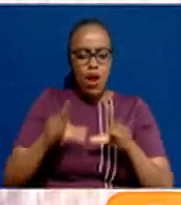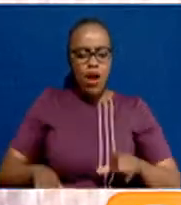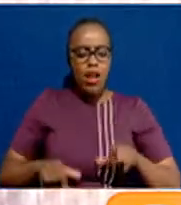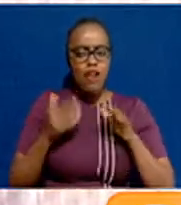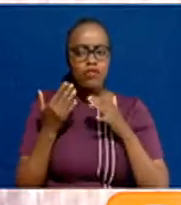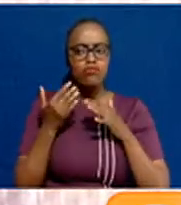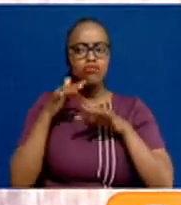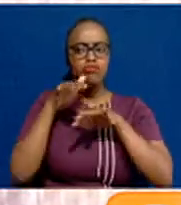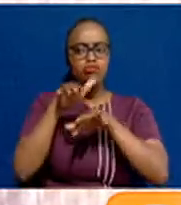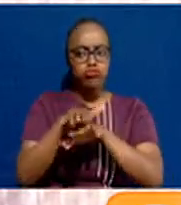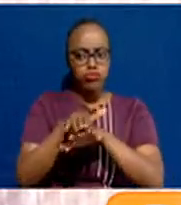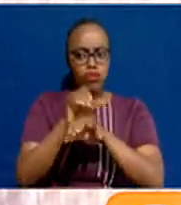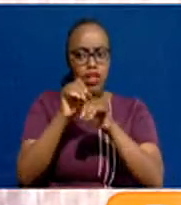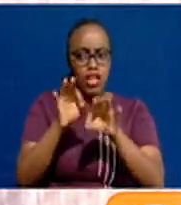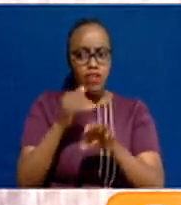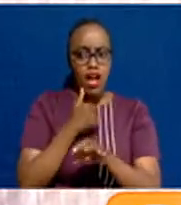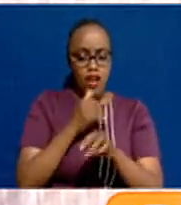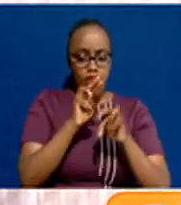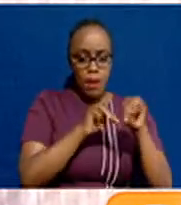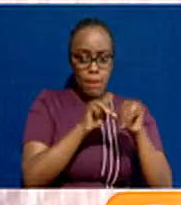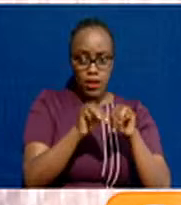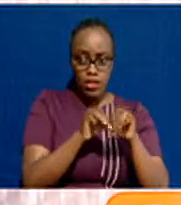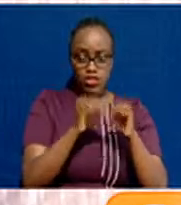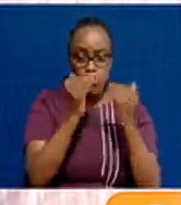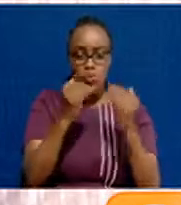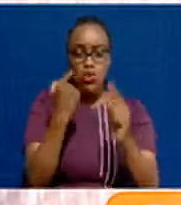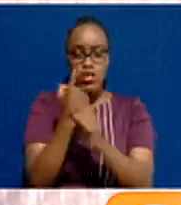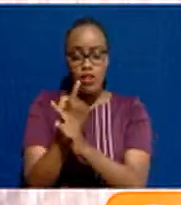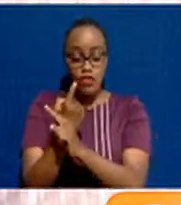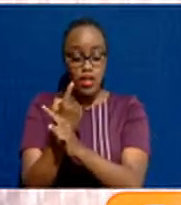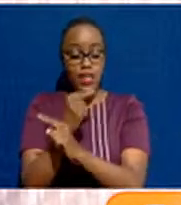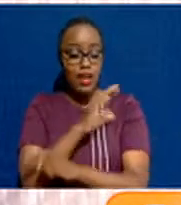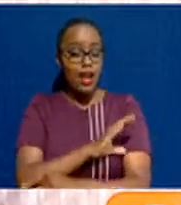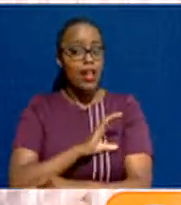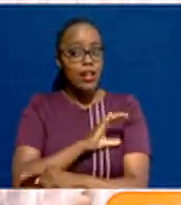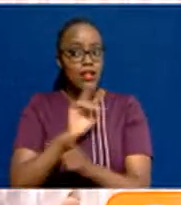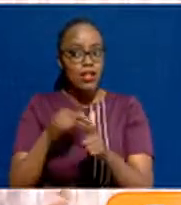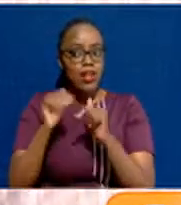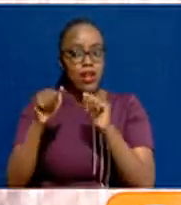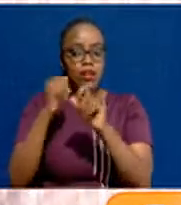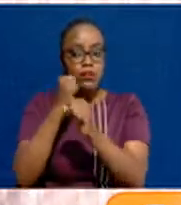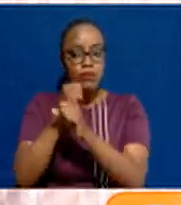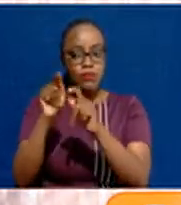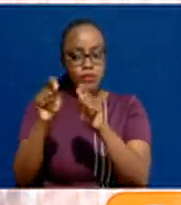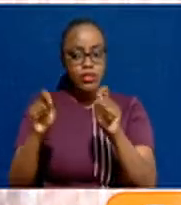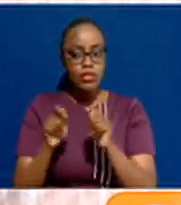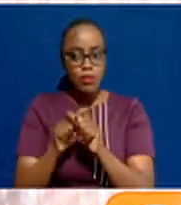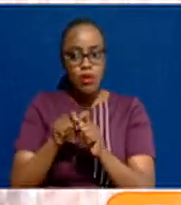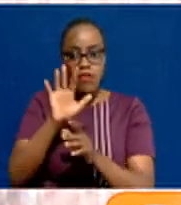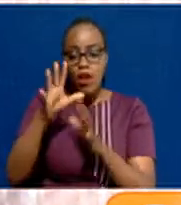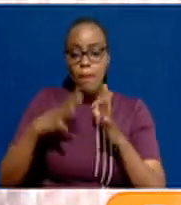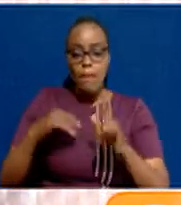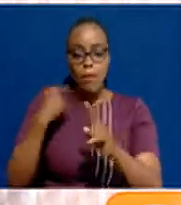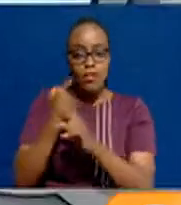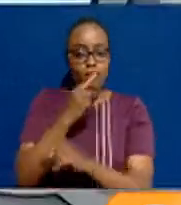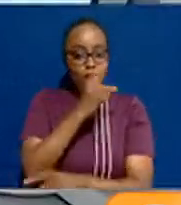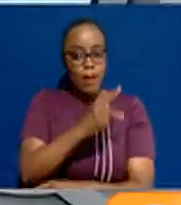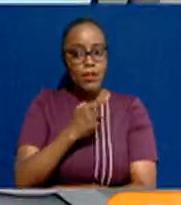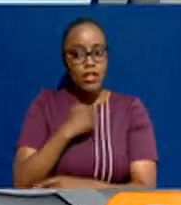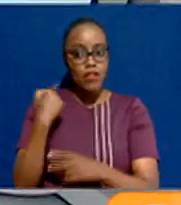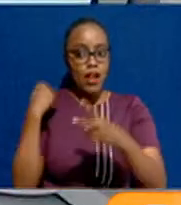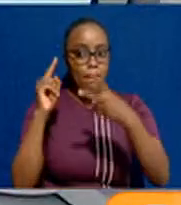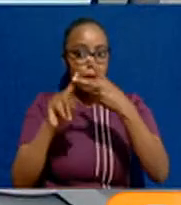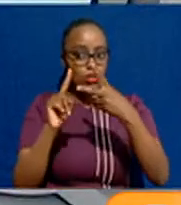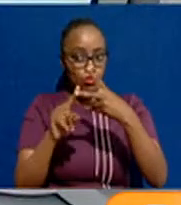That if at home I'm managing children with different personalities, then I can do the same at work with a team of five people who are different personalities. Yeah.